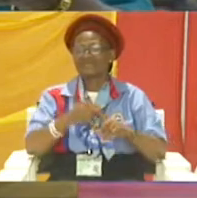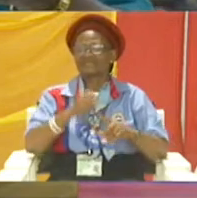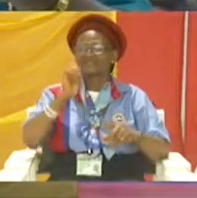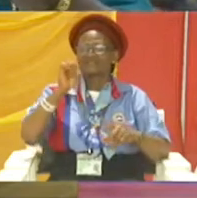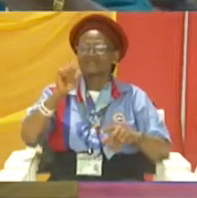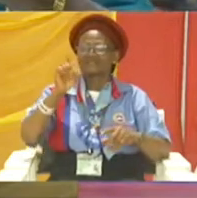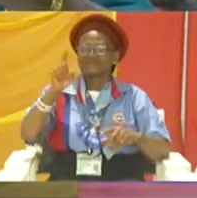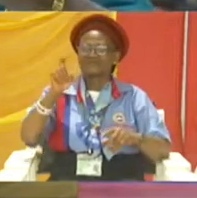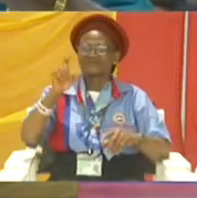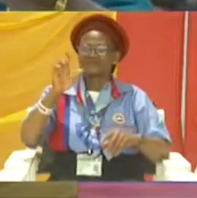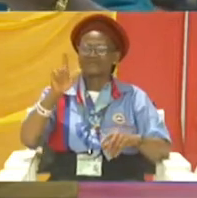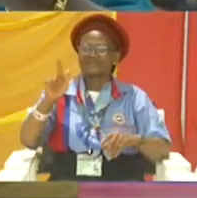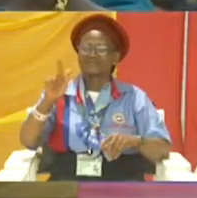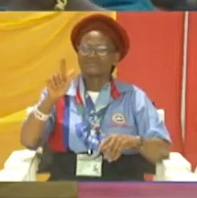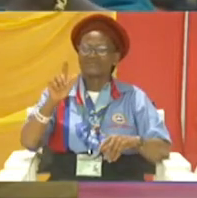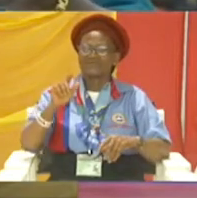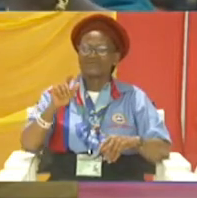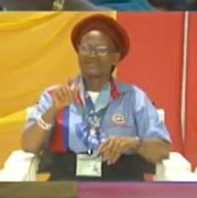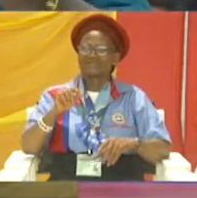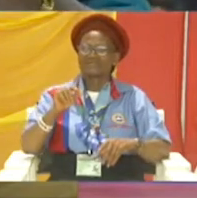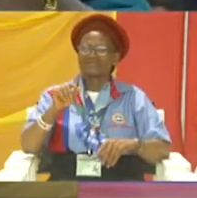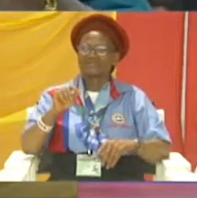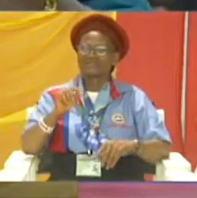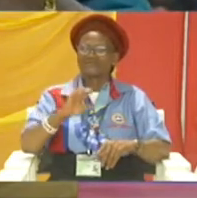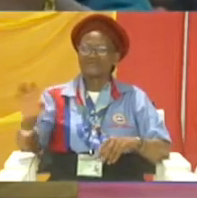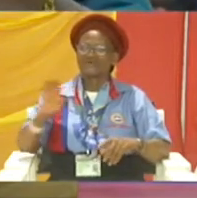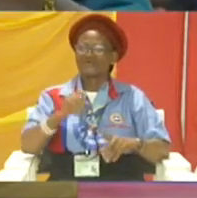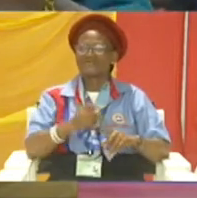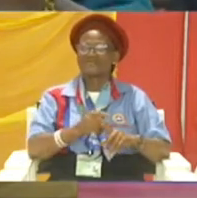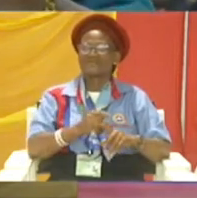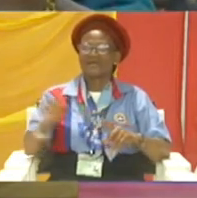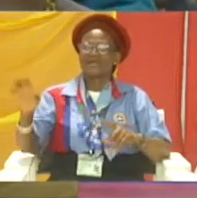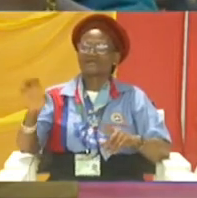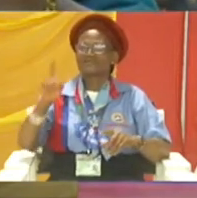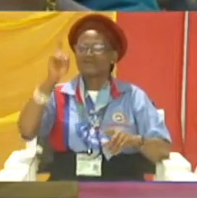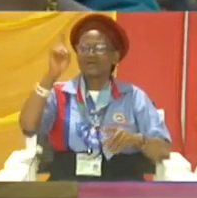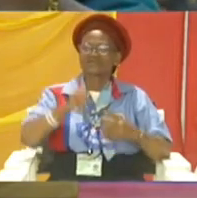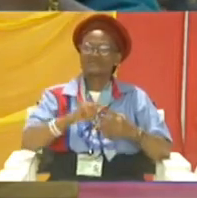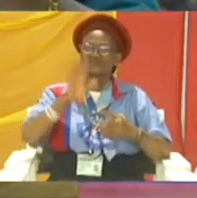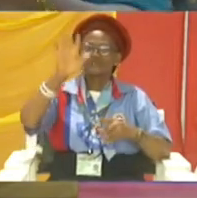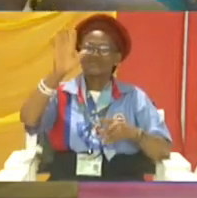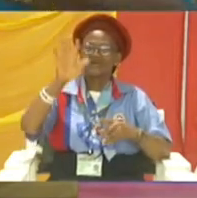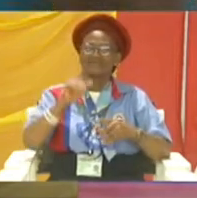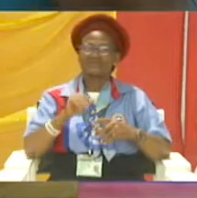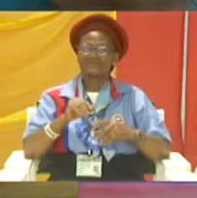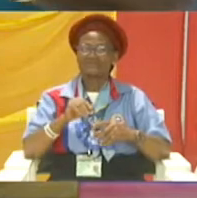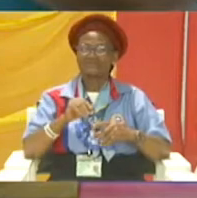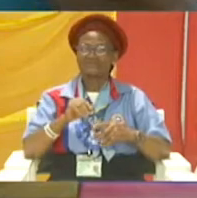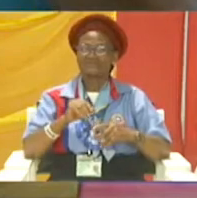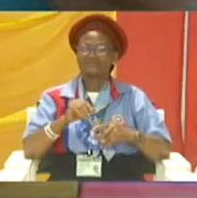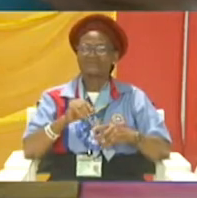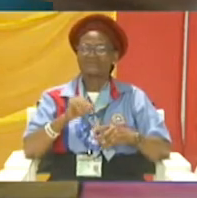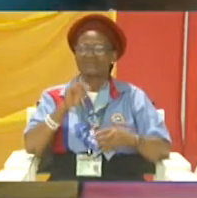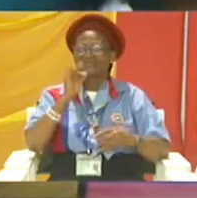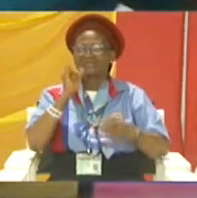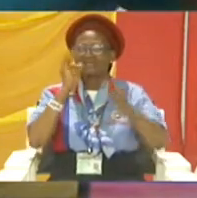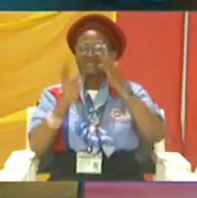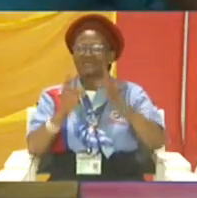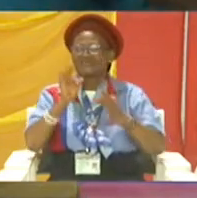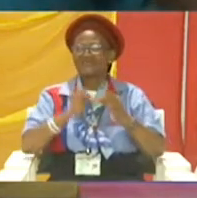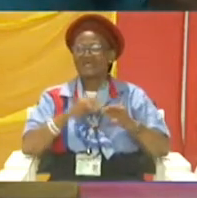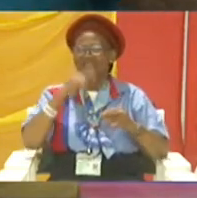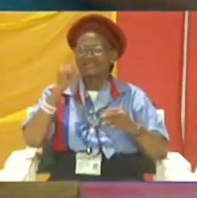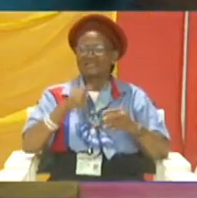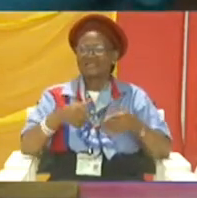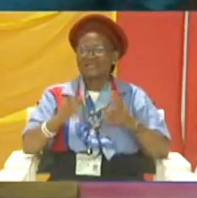Exodus 21. From verse 1 to 5. If I say, let